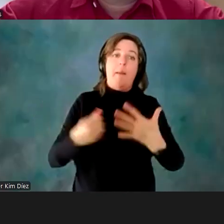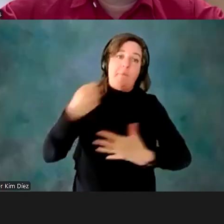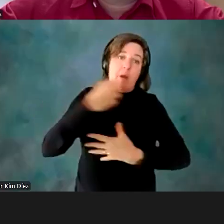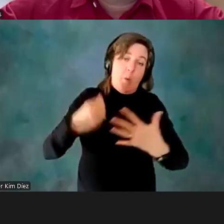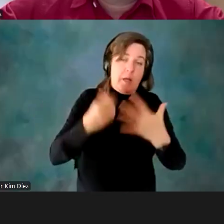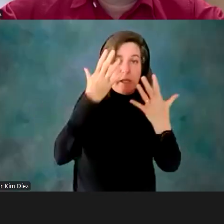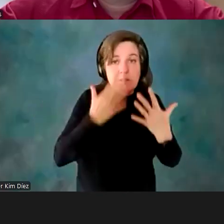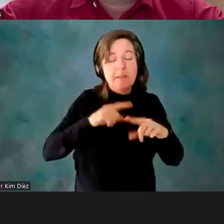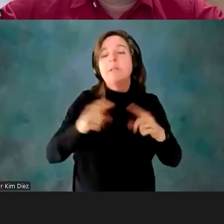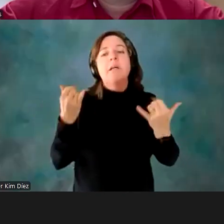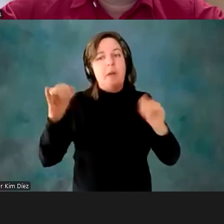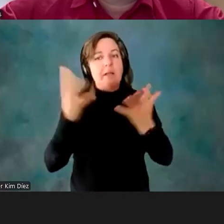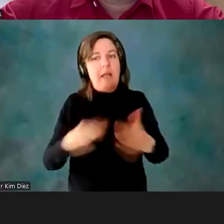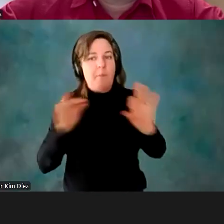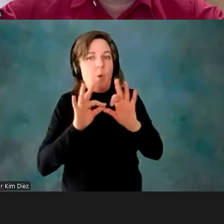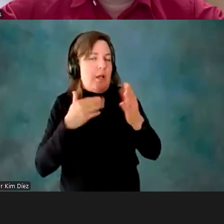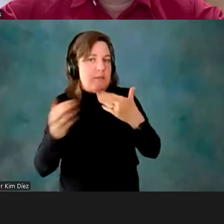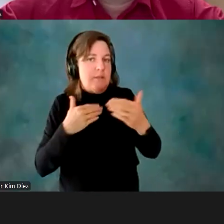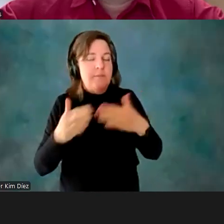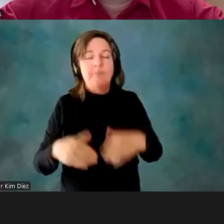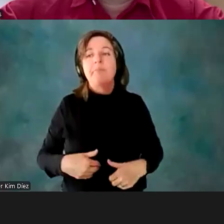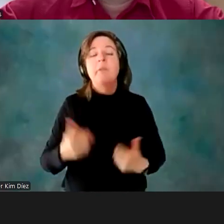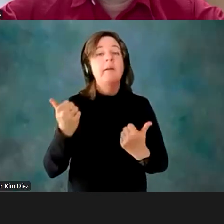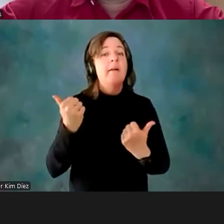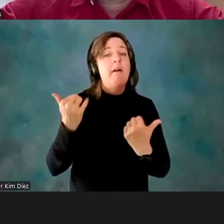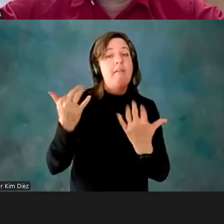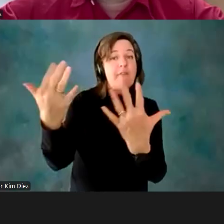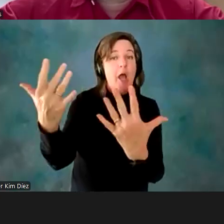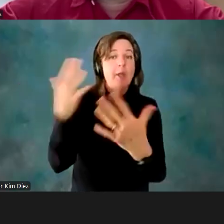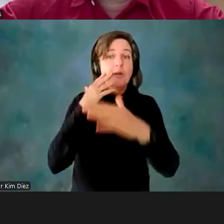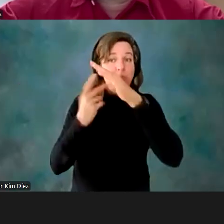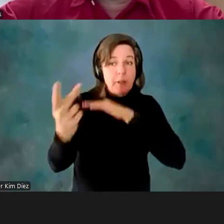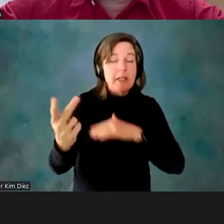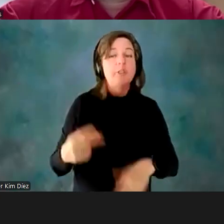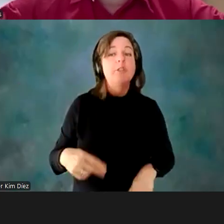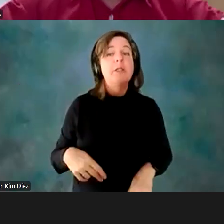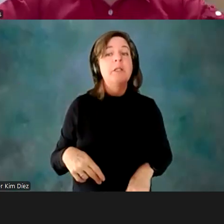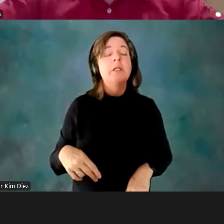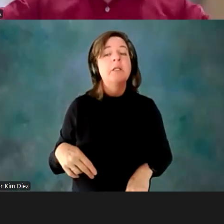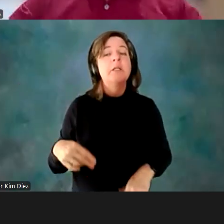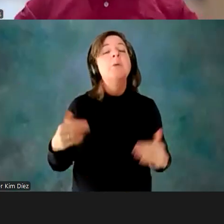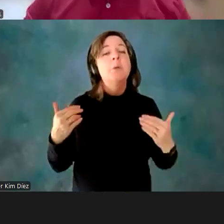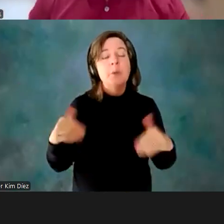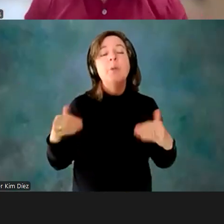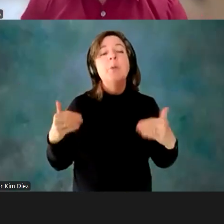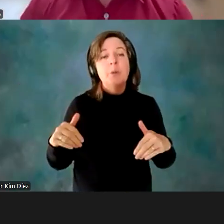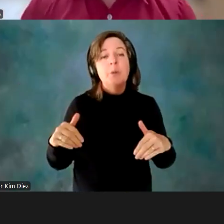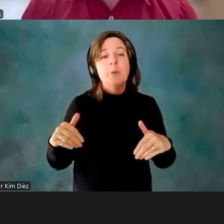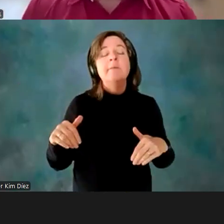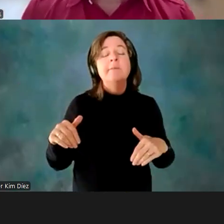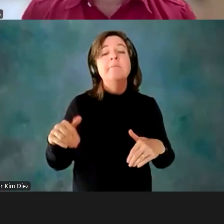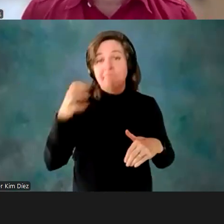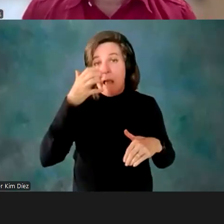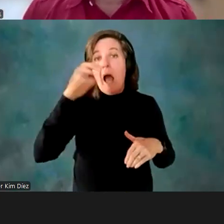important nonetheless. Fire prediction is a hot